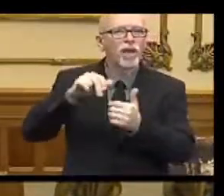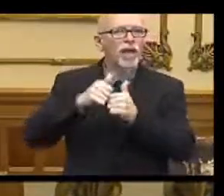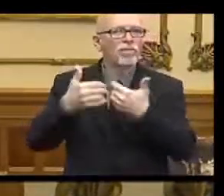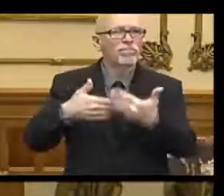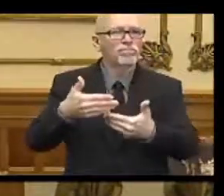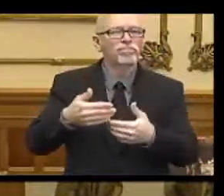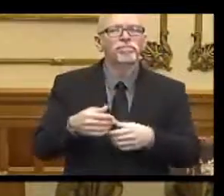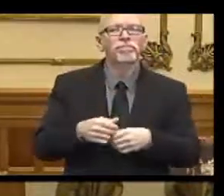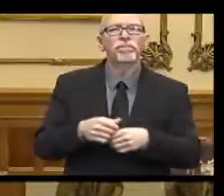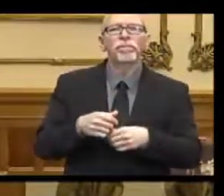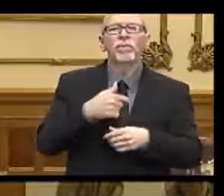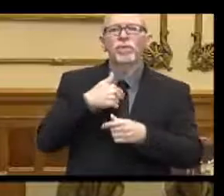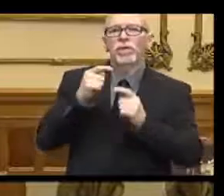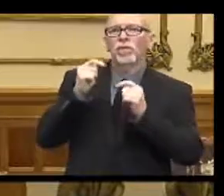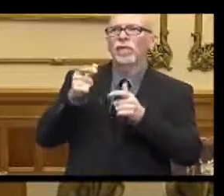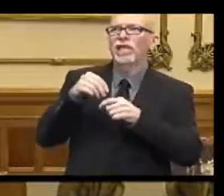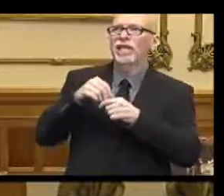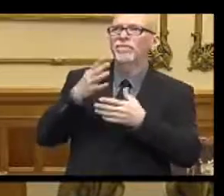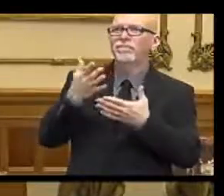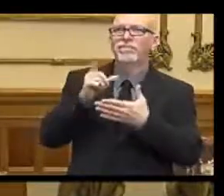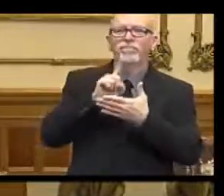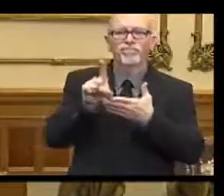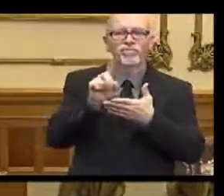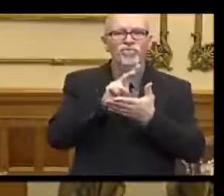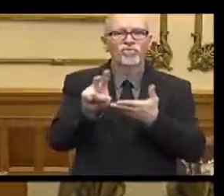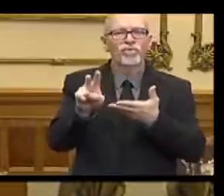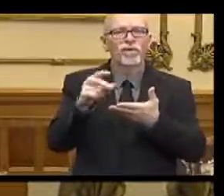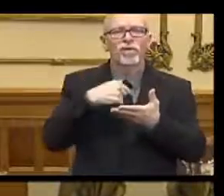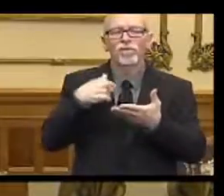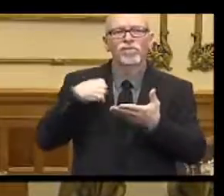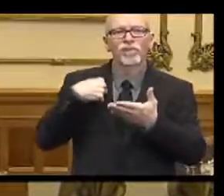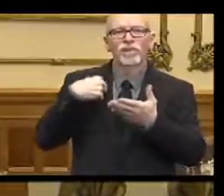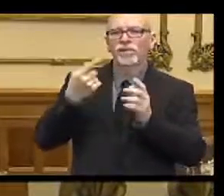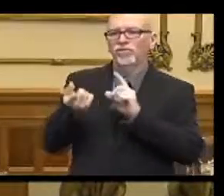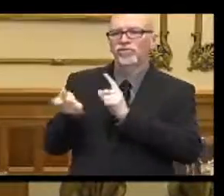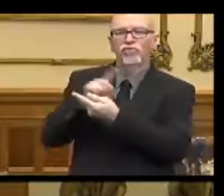turned around within about a 2-week time period,